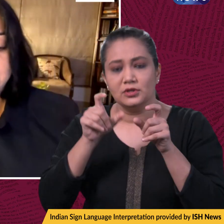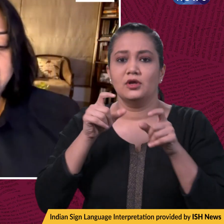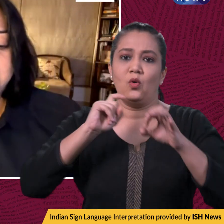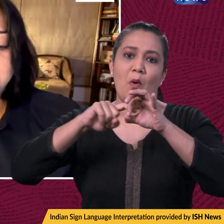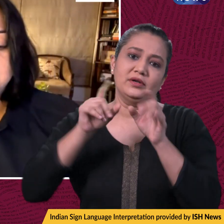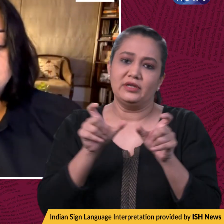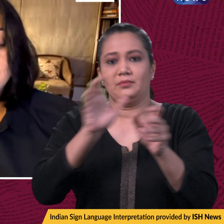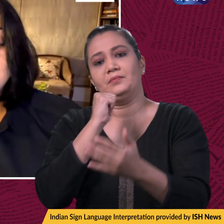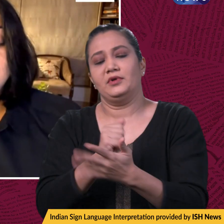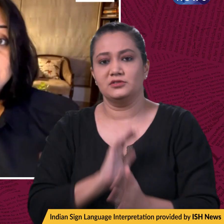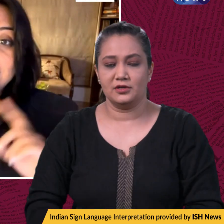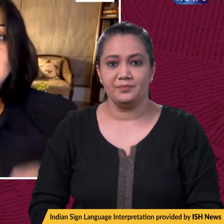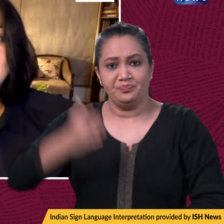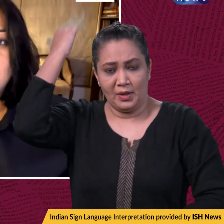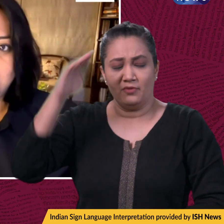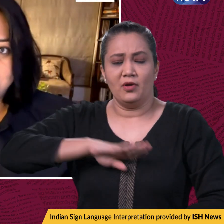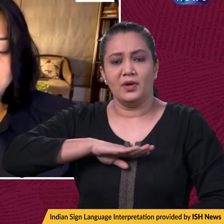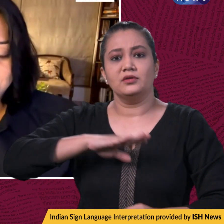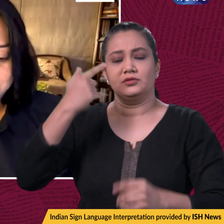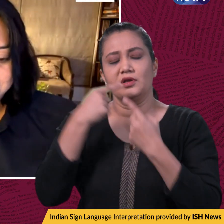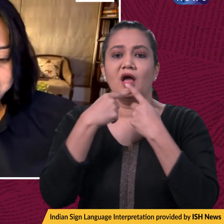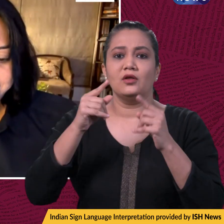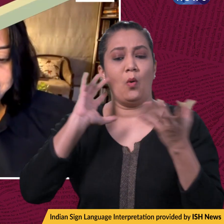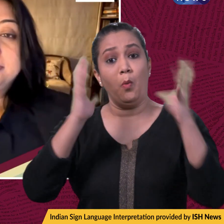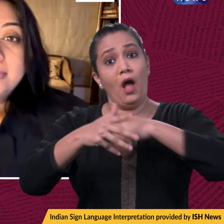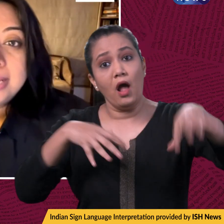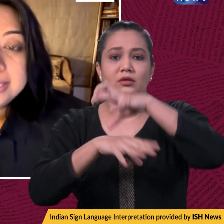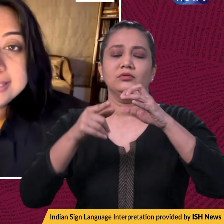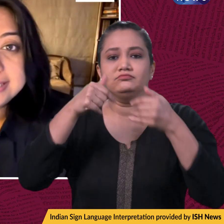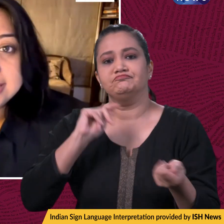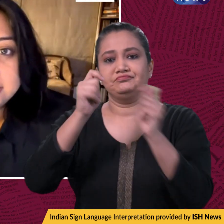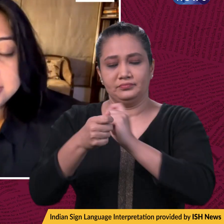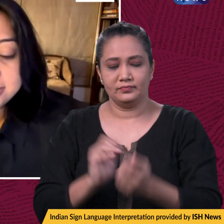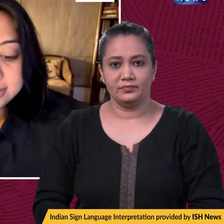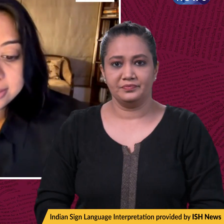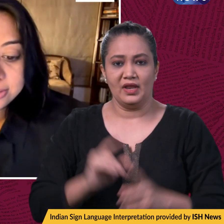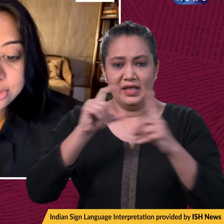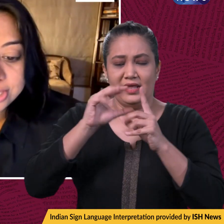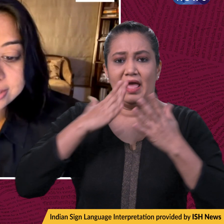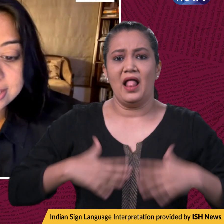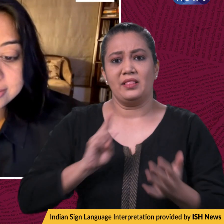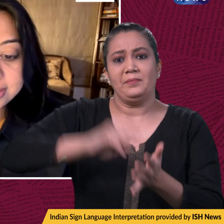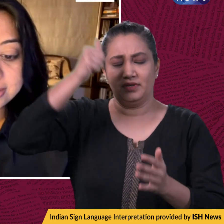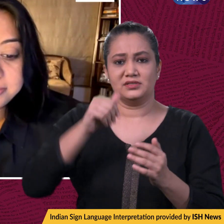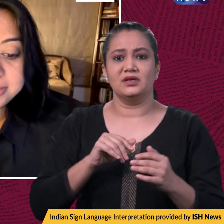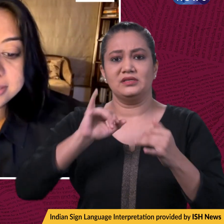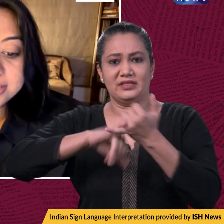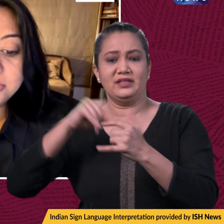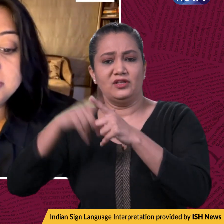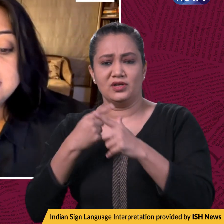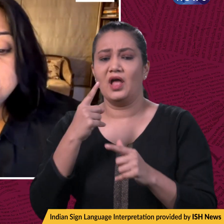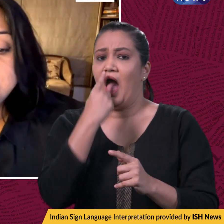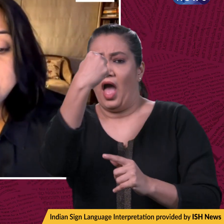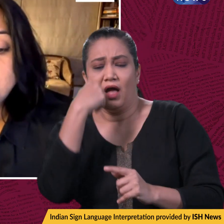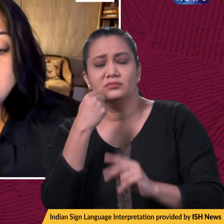quarantine. Earlier, Maharashtra had issued these guidelines for all countries. Delhi's Health Minister Satyendra Jain has announced that RT-PCR tests